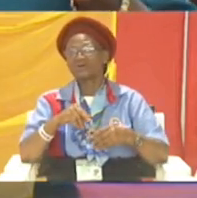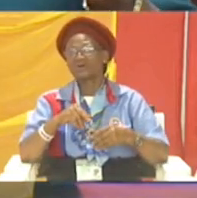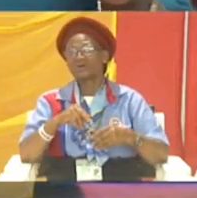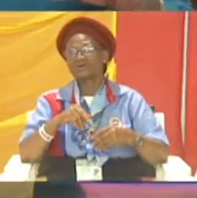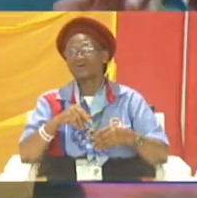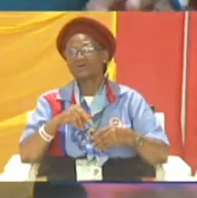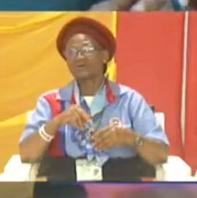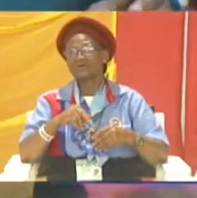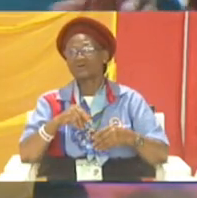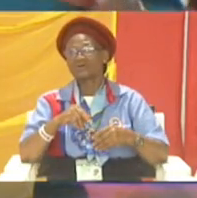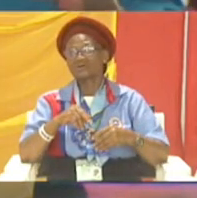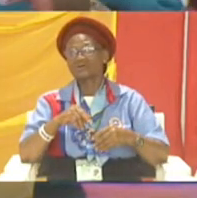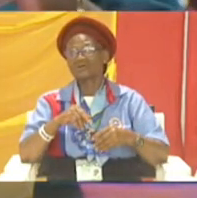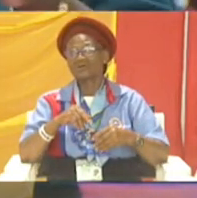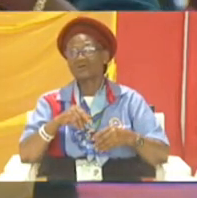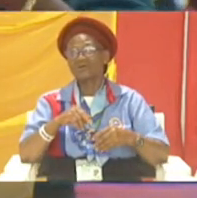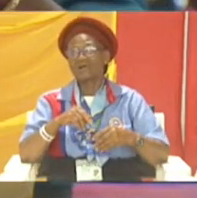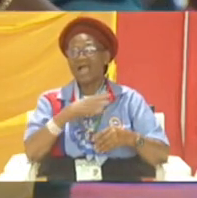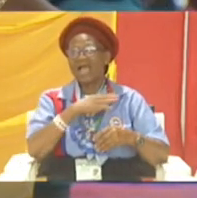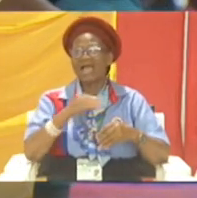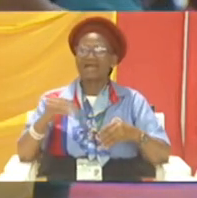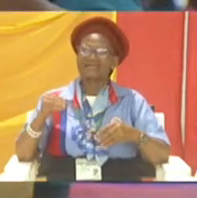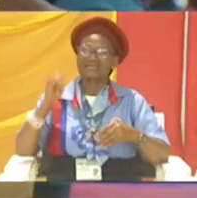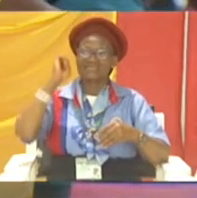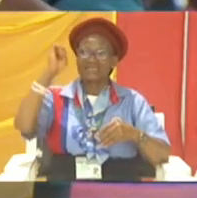now had 14,000 sheep.